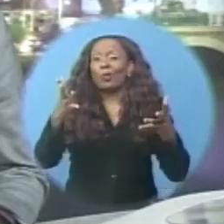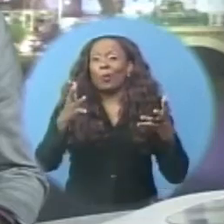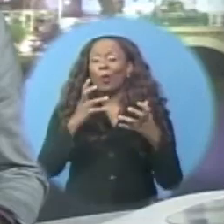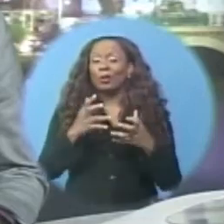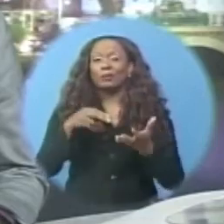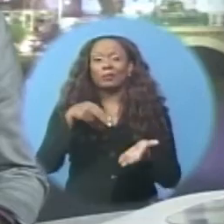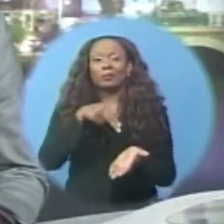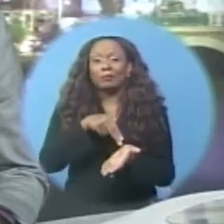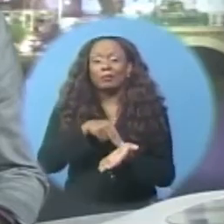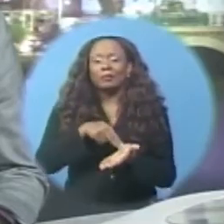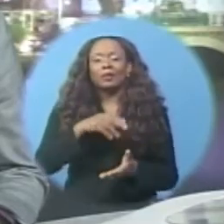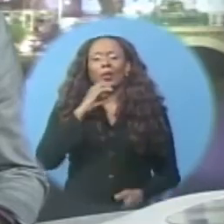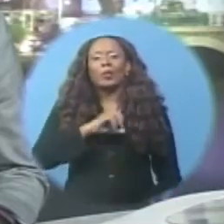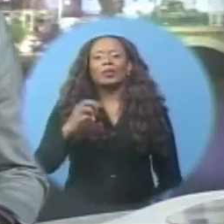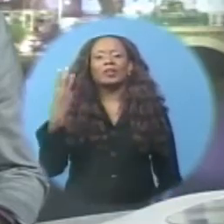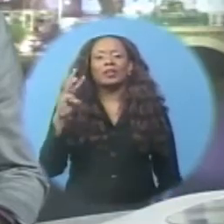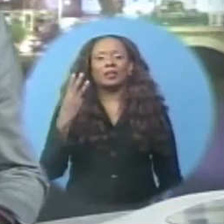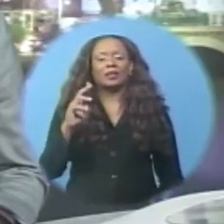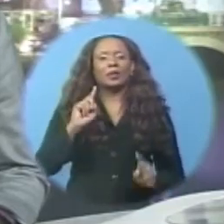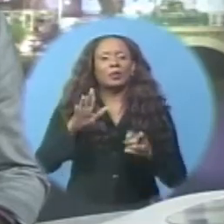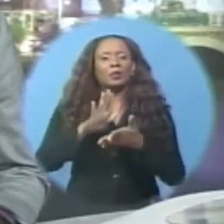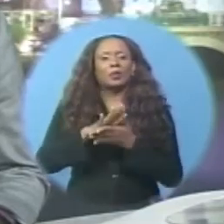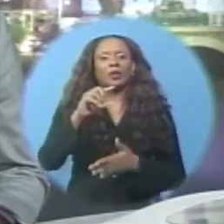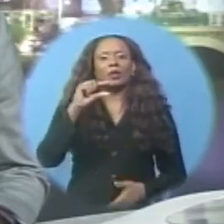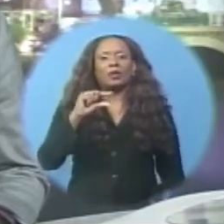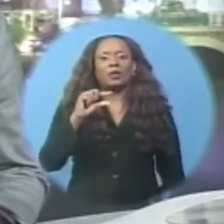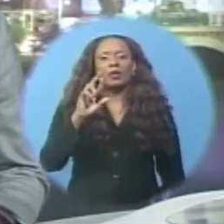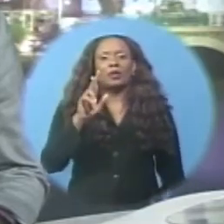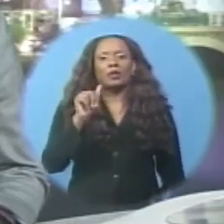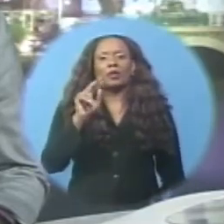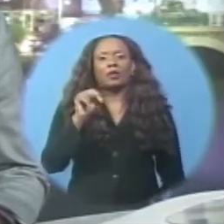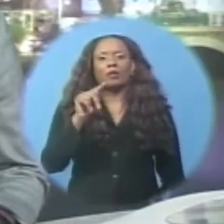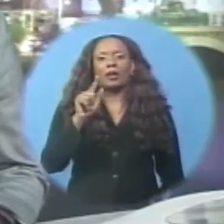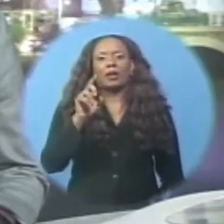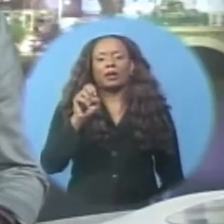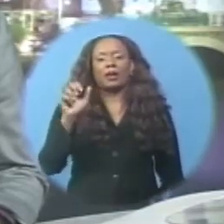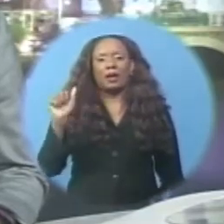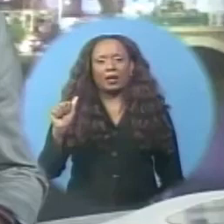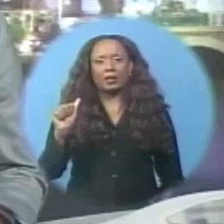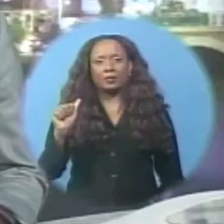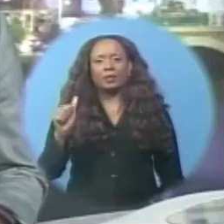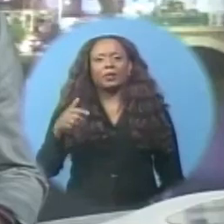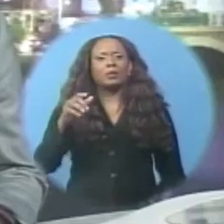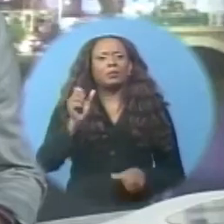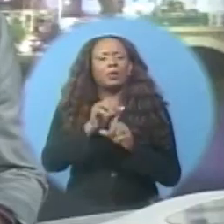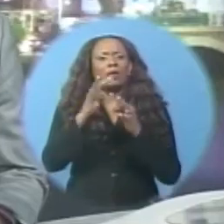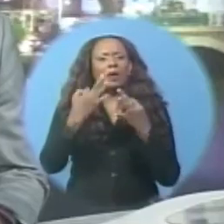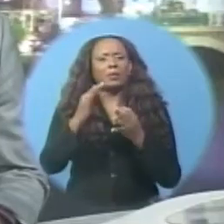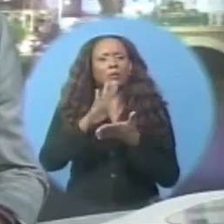up with a 16-year-old Grantley Adams Memorial student who made her family, school, and country proud.